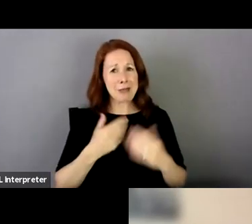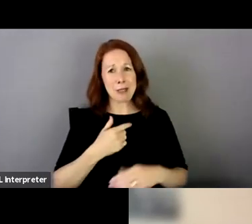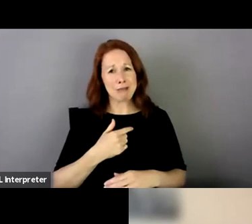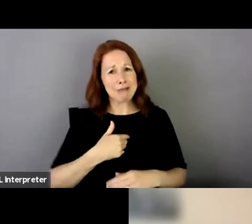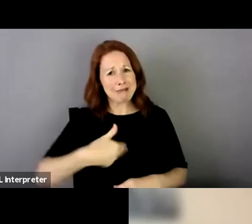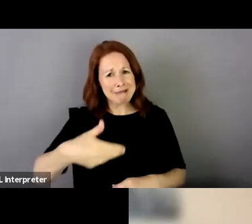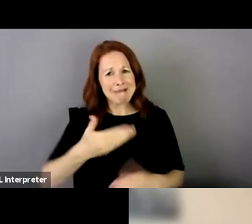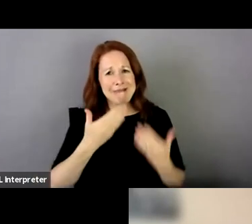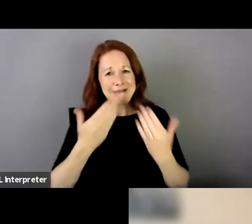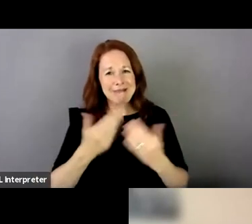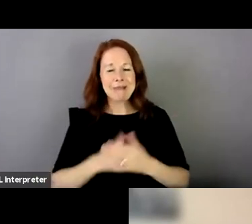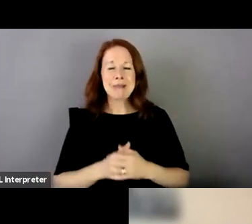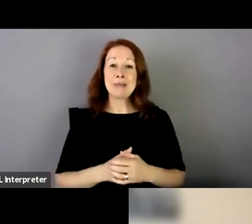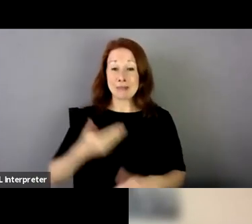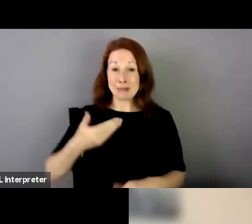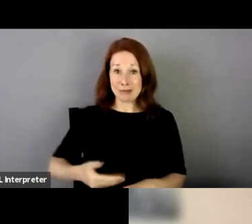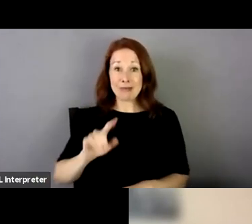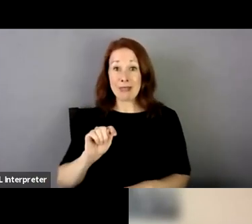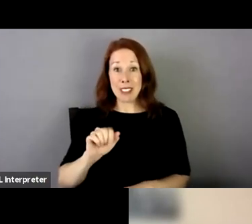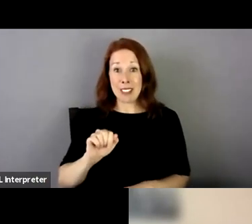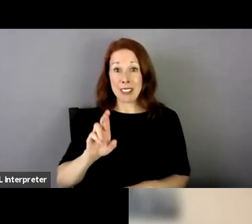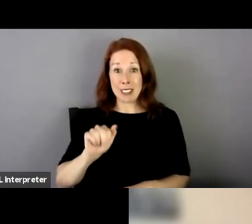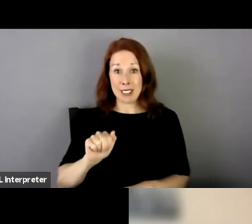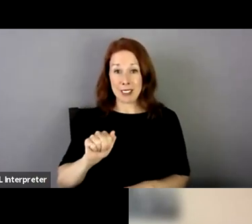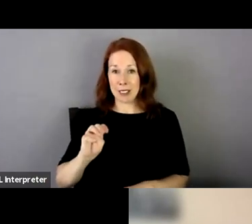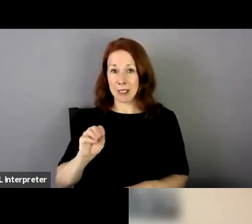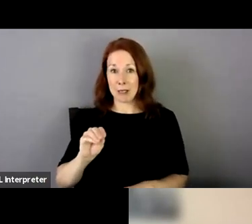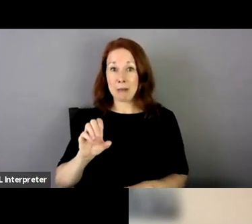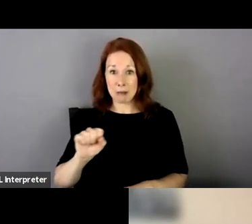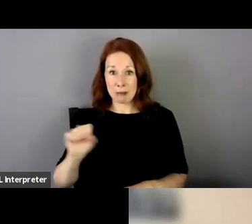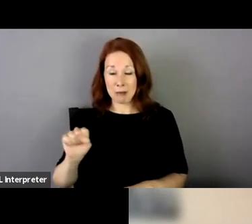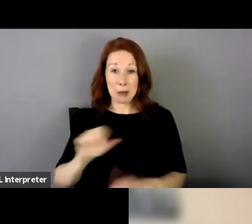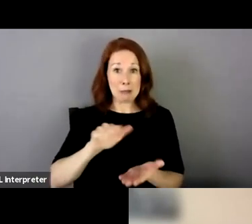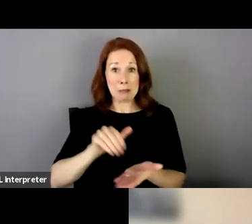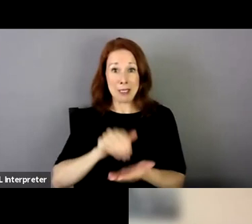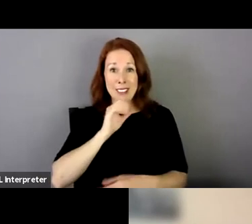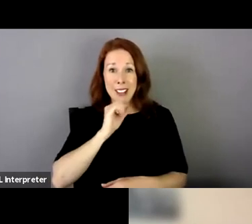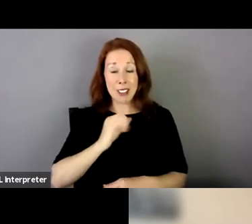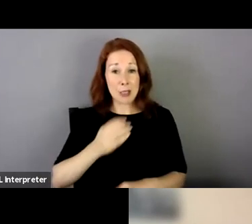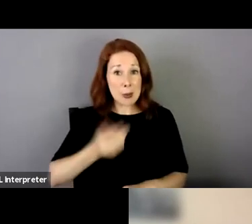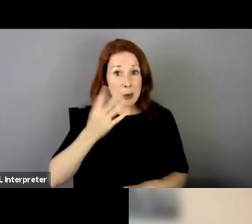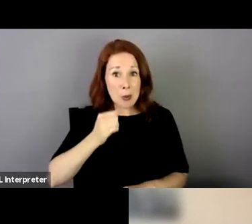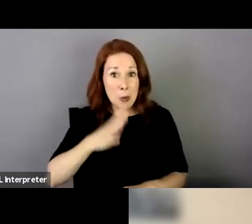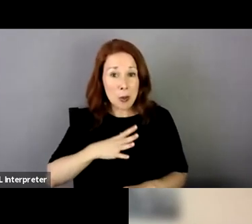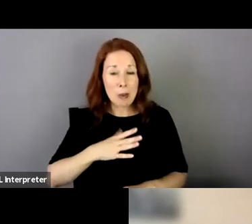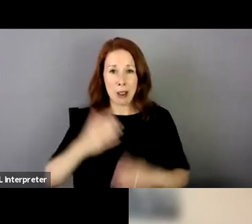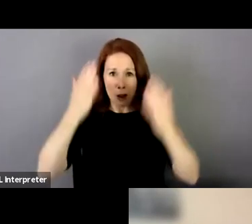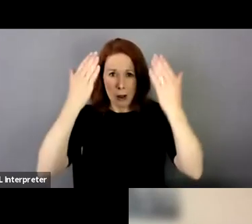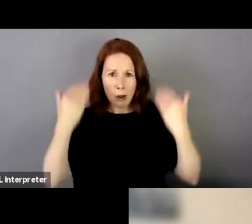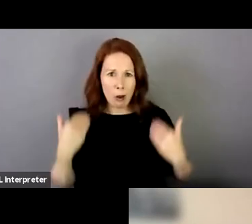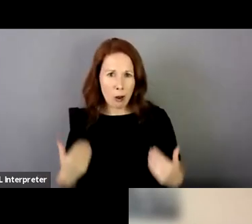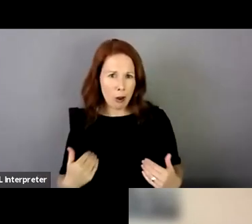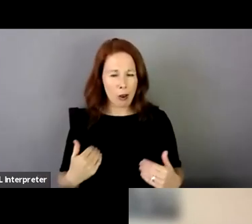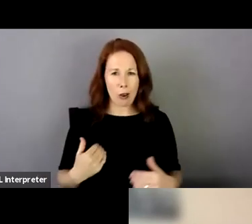me. My name is Tara Moss. I am a middle-aged Caucasian woman with long salt